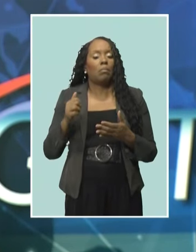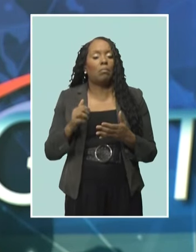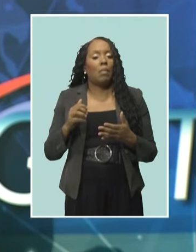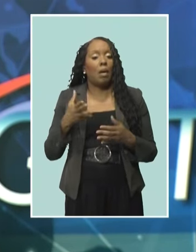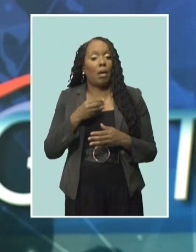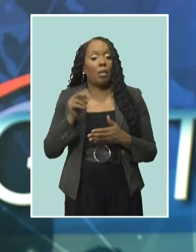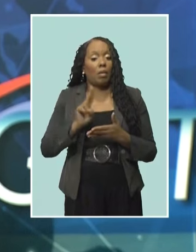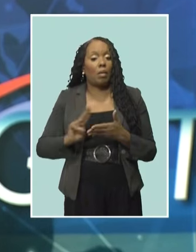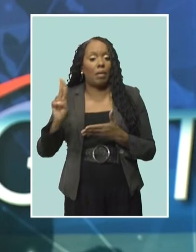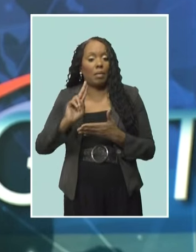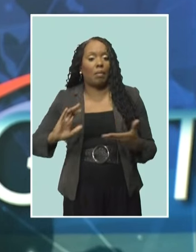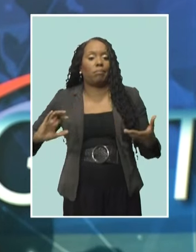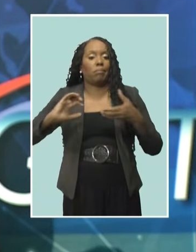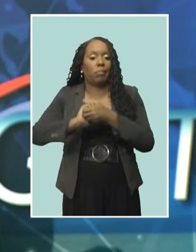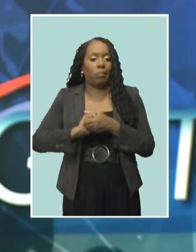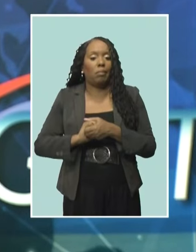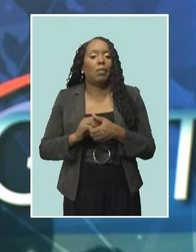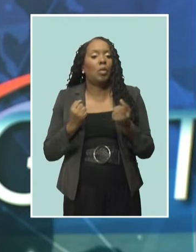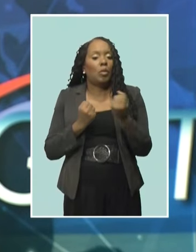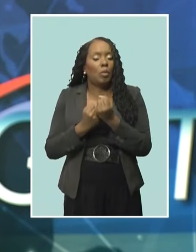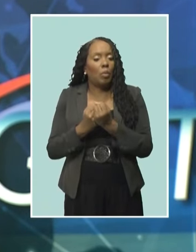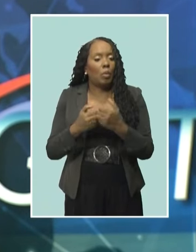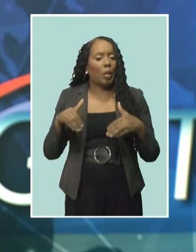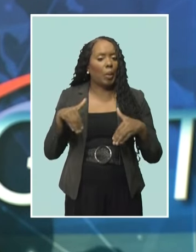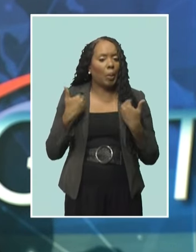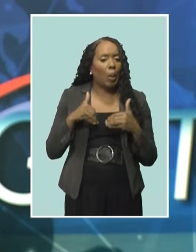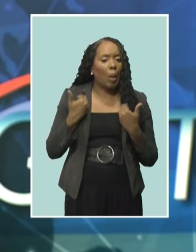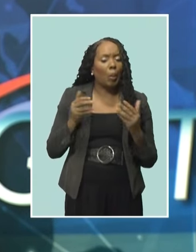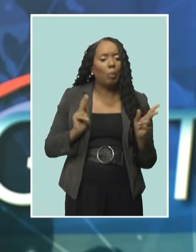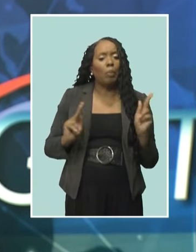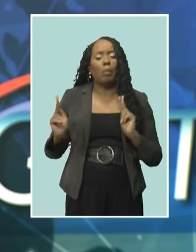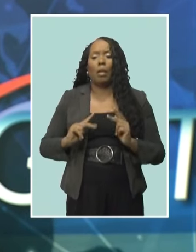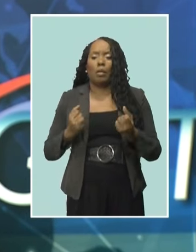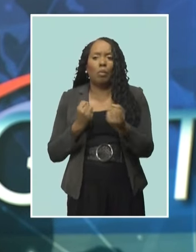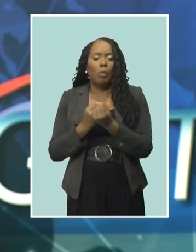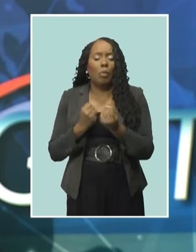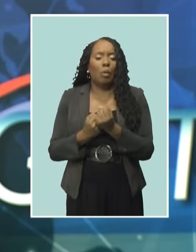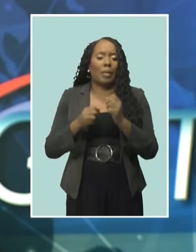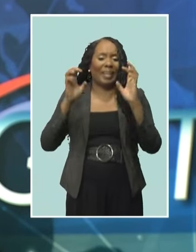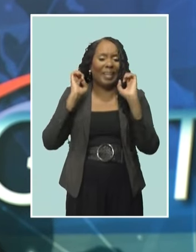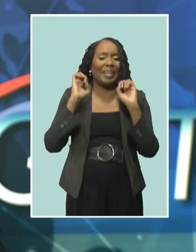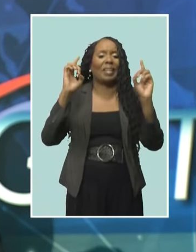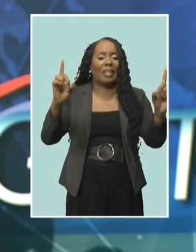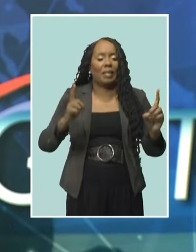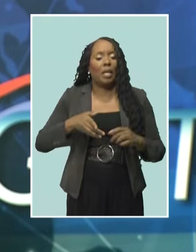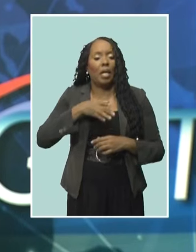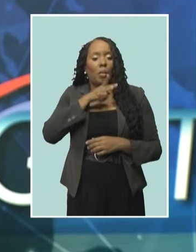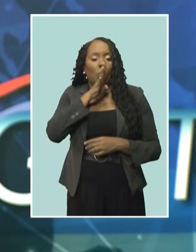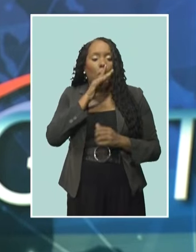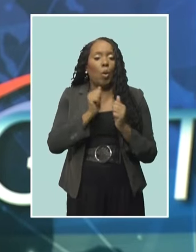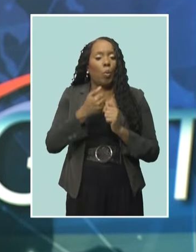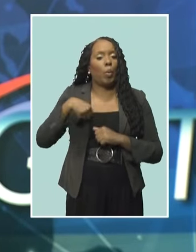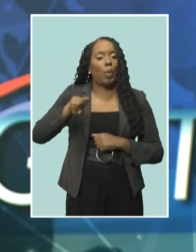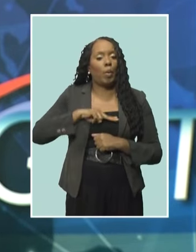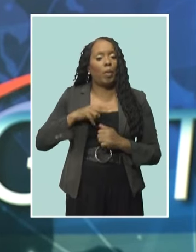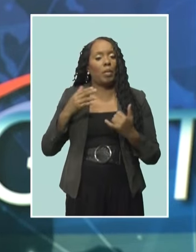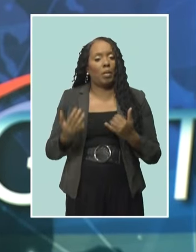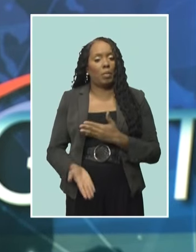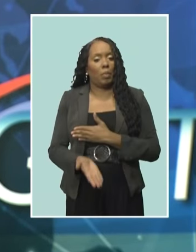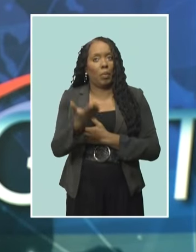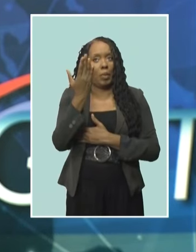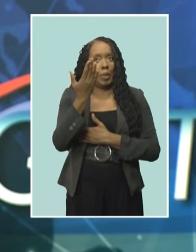University of the West Indies at Cave Hill, has been supporting youth and education in Barbados. He was a guest on Morning